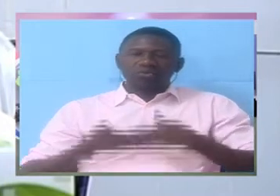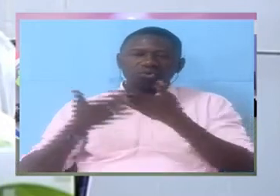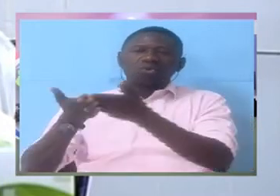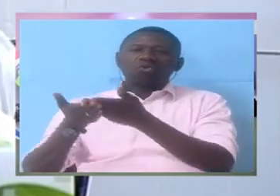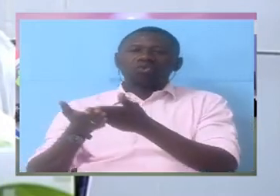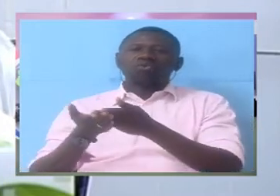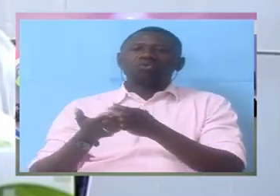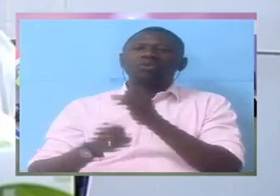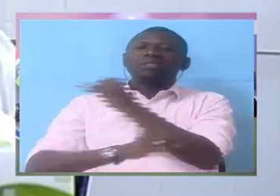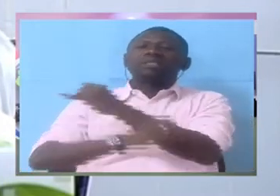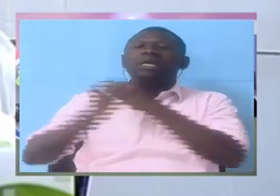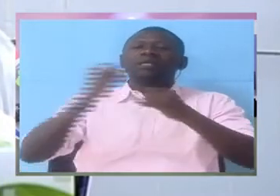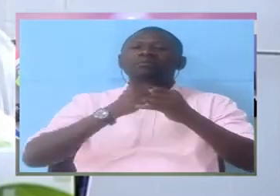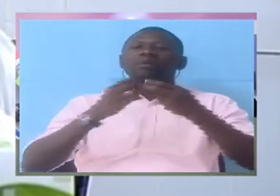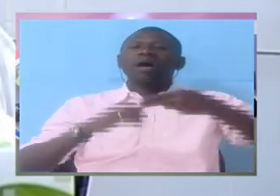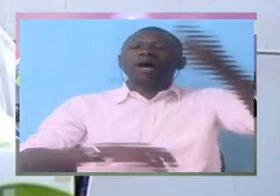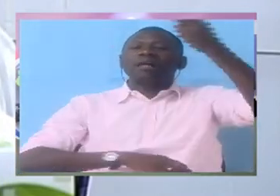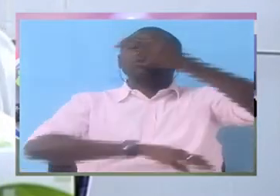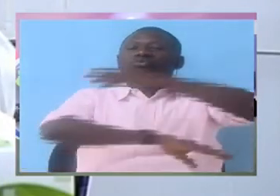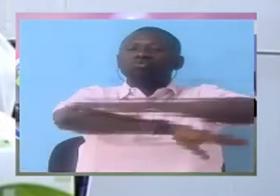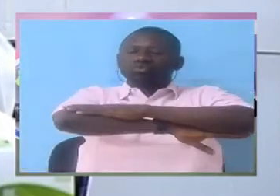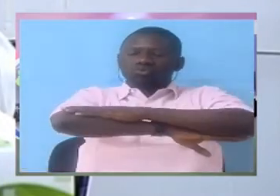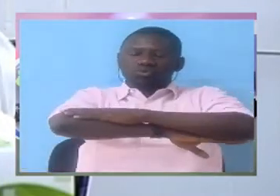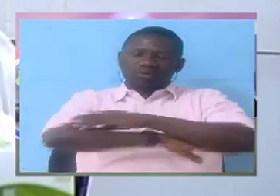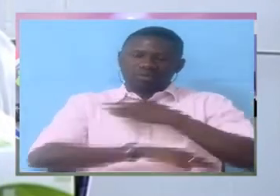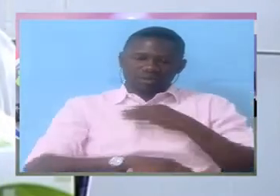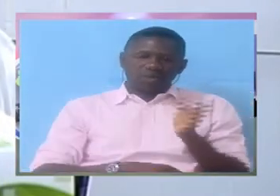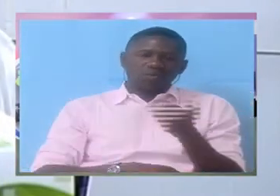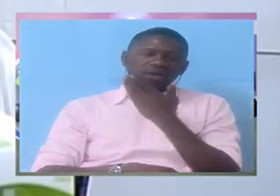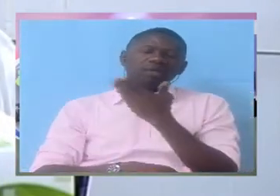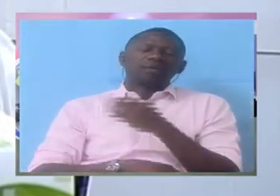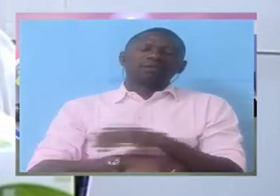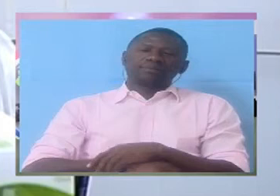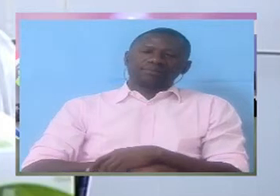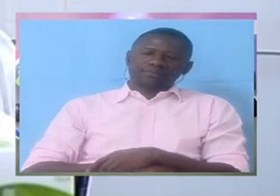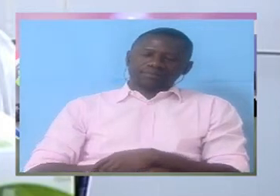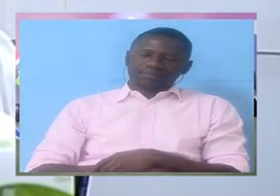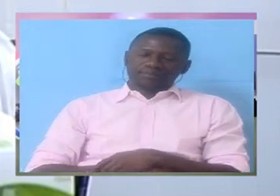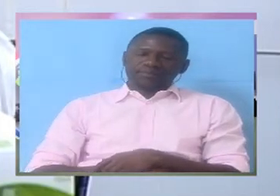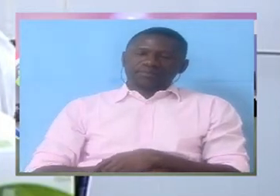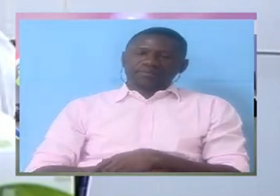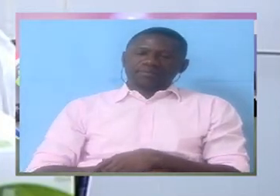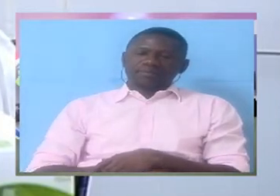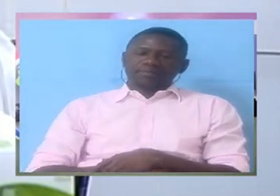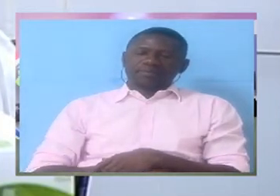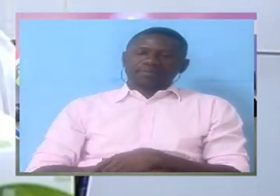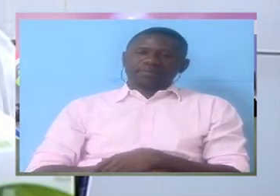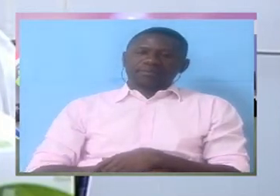Armitage Karambumbato. And I went to Armitage High School. That Armitage Karambumbato.